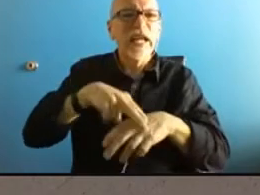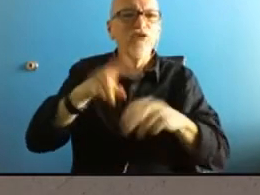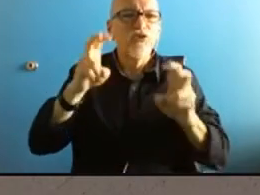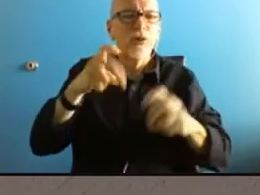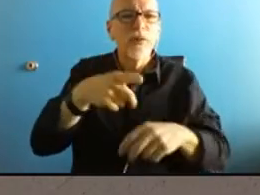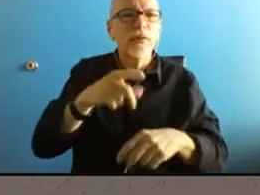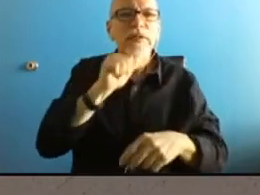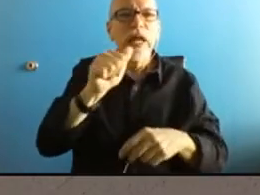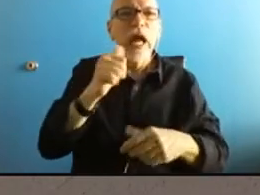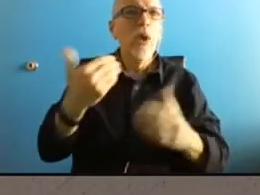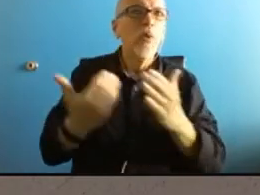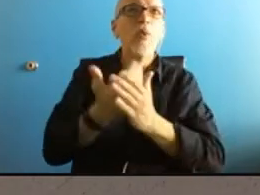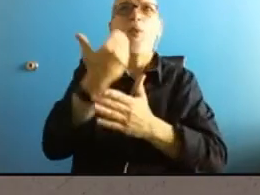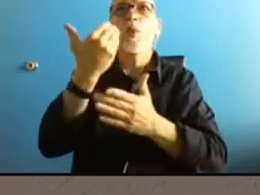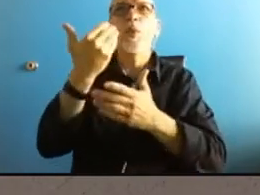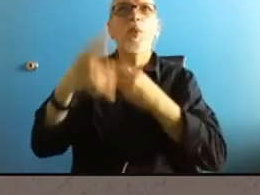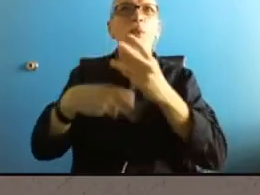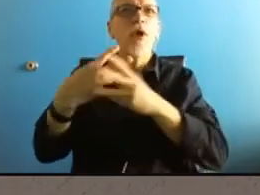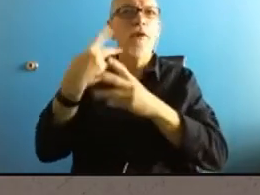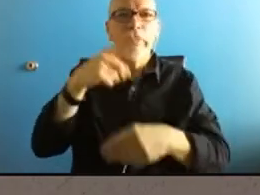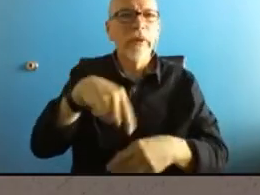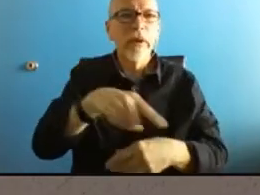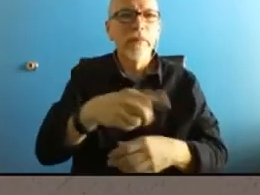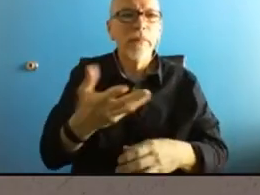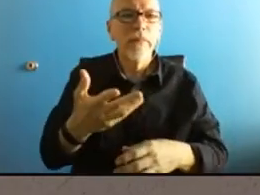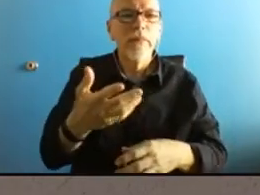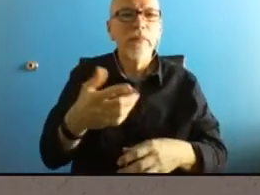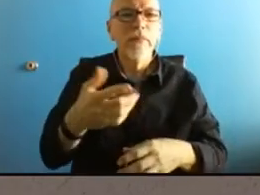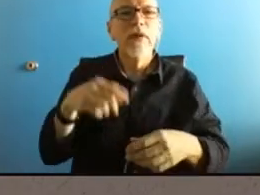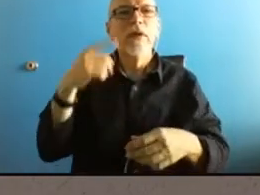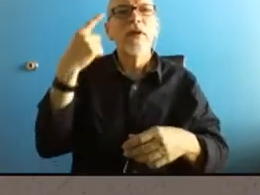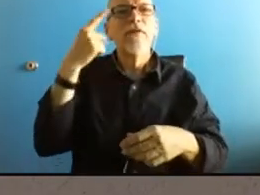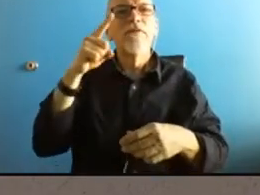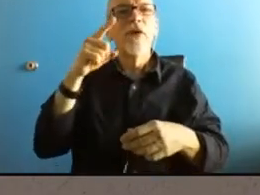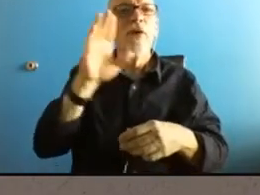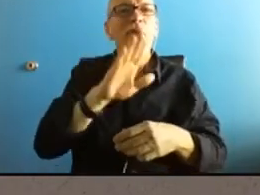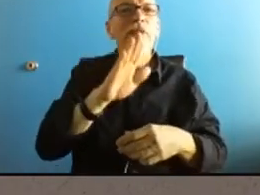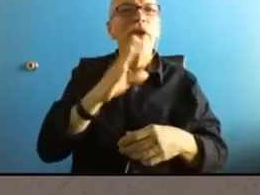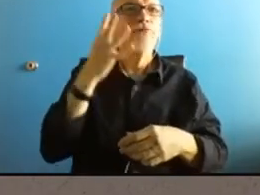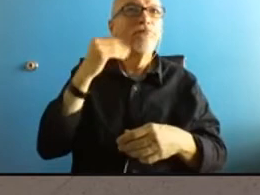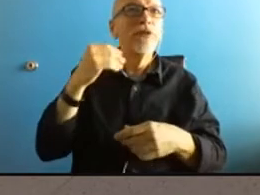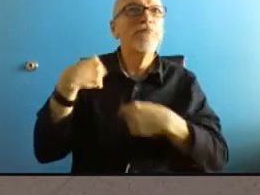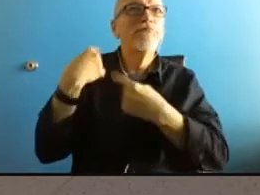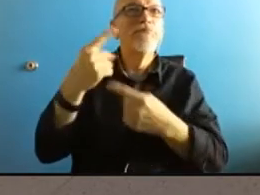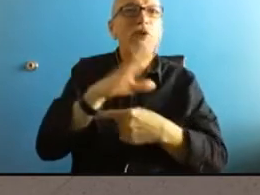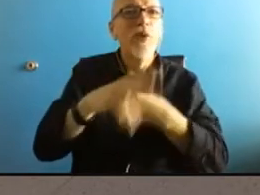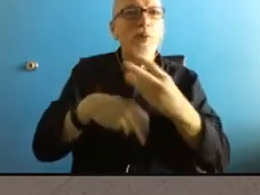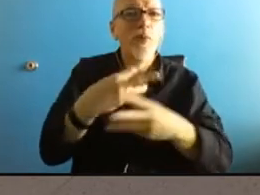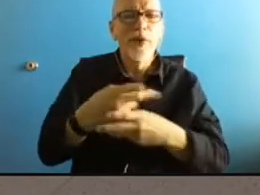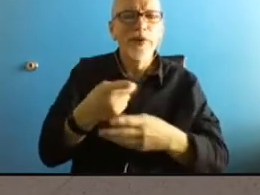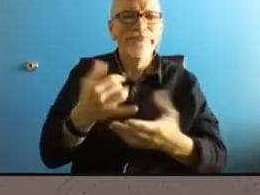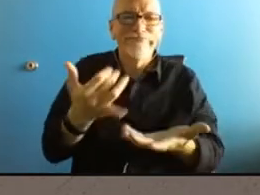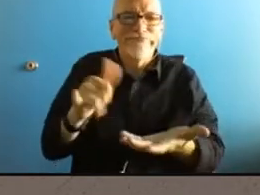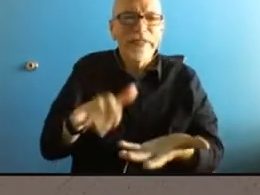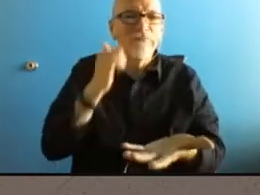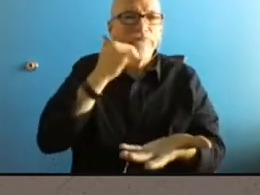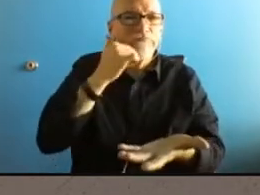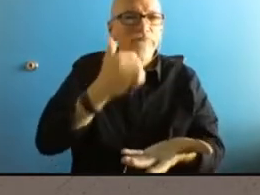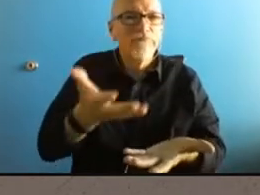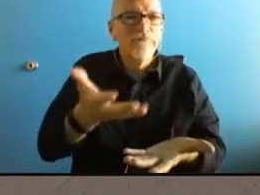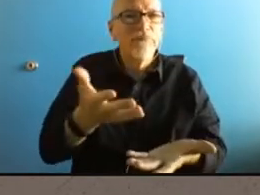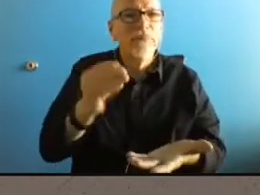new phenomenon, for the world that they are in. And that is